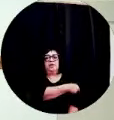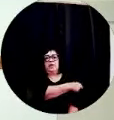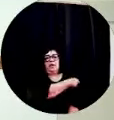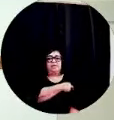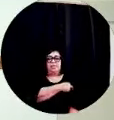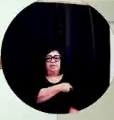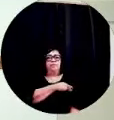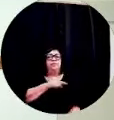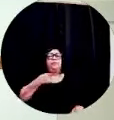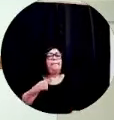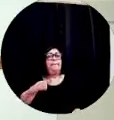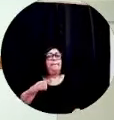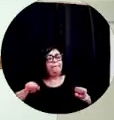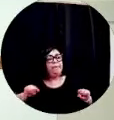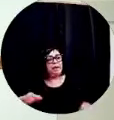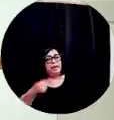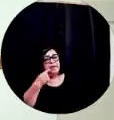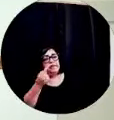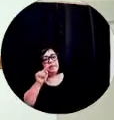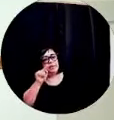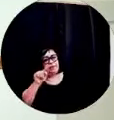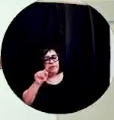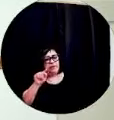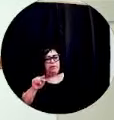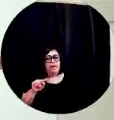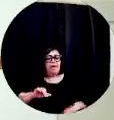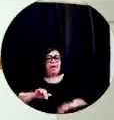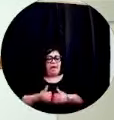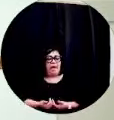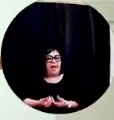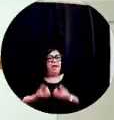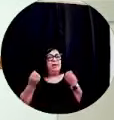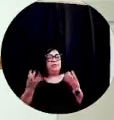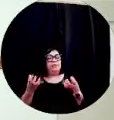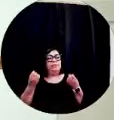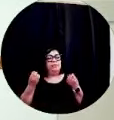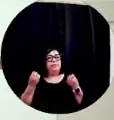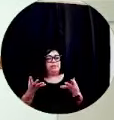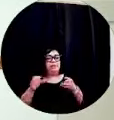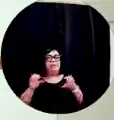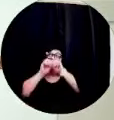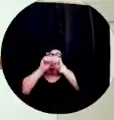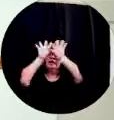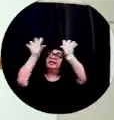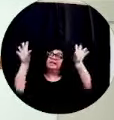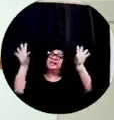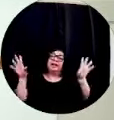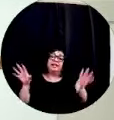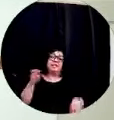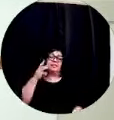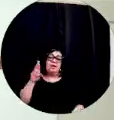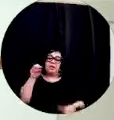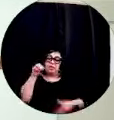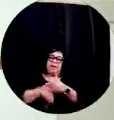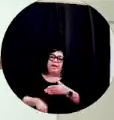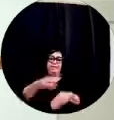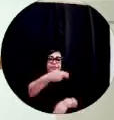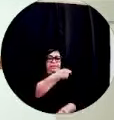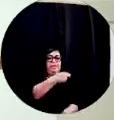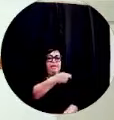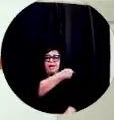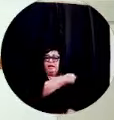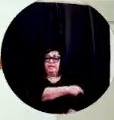all the way they had the ceilings. But I praise God because she's sitting right there right now. I don't